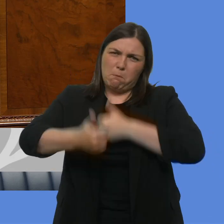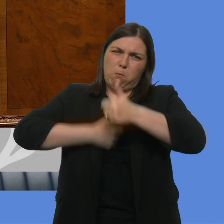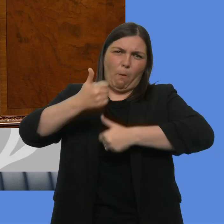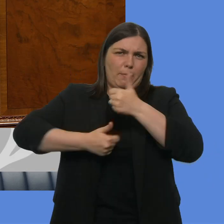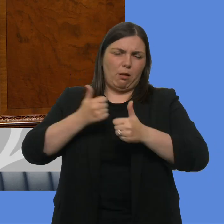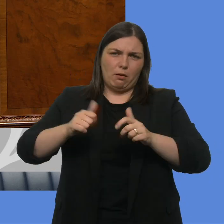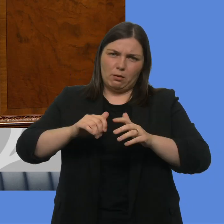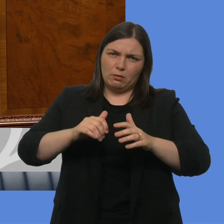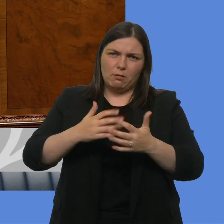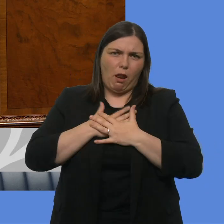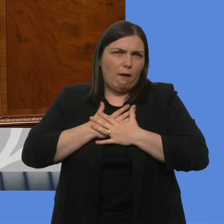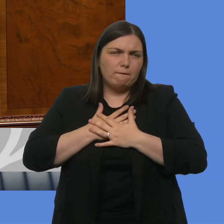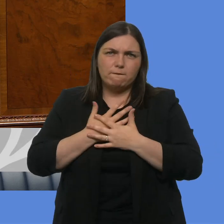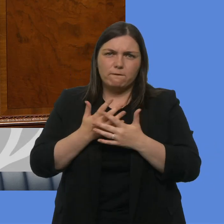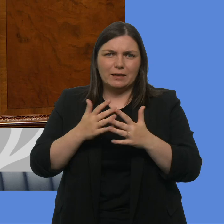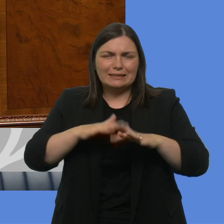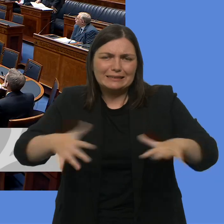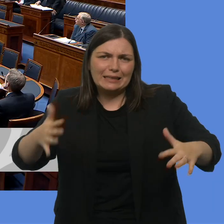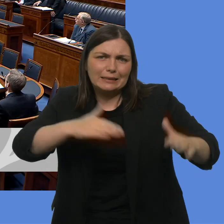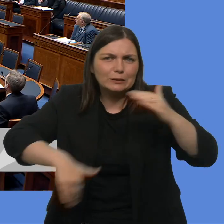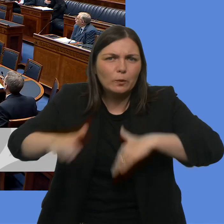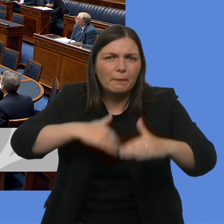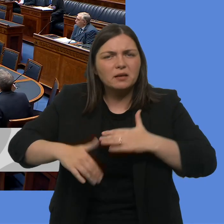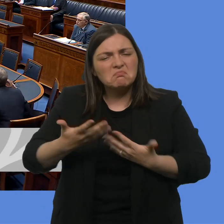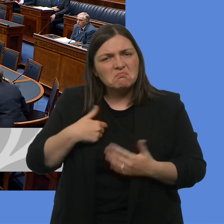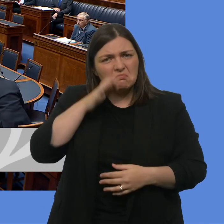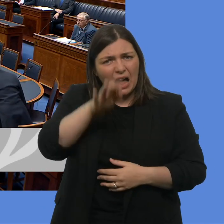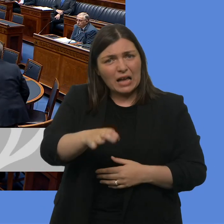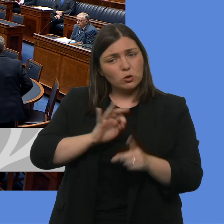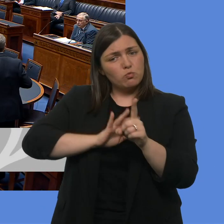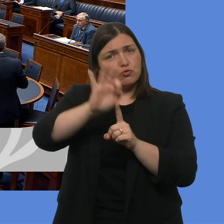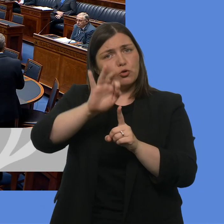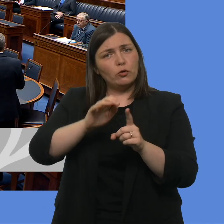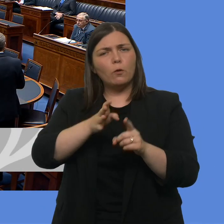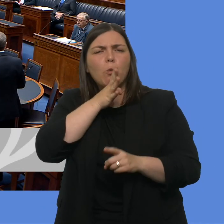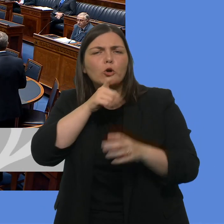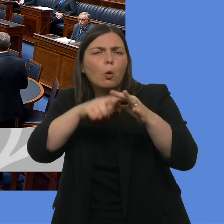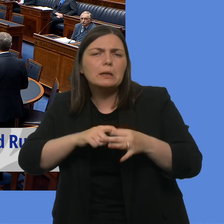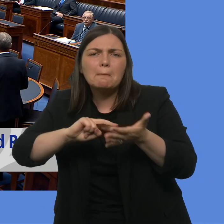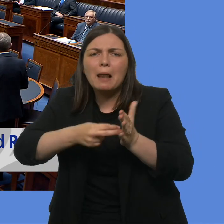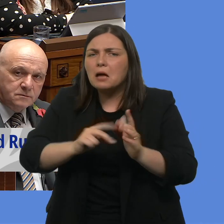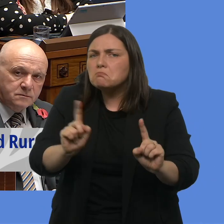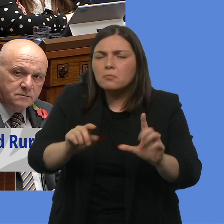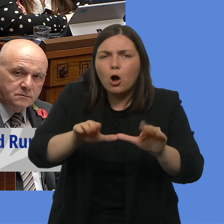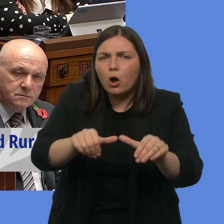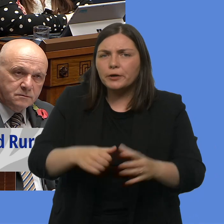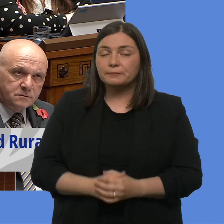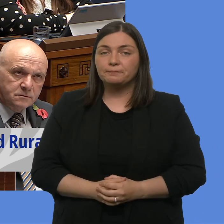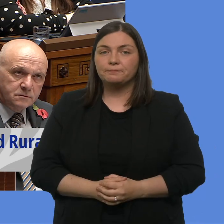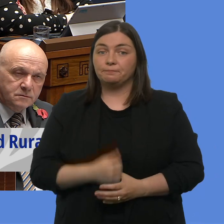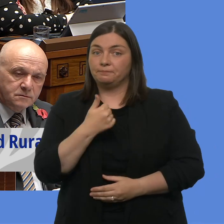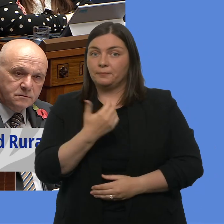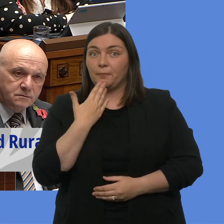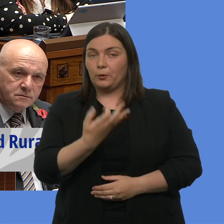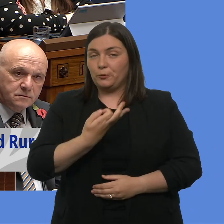as it is, and maybe more in terms of testing and so on? Minister. Thank you. So the role for my department is around